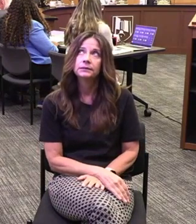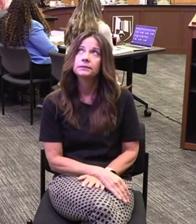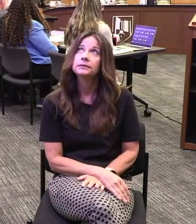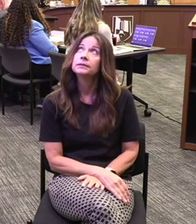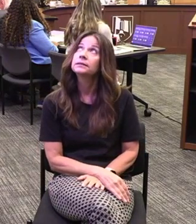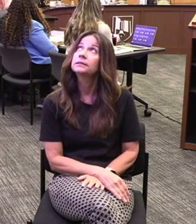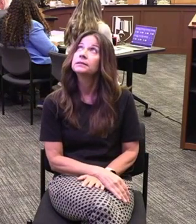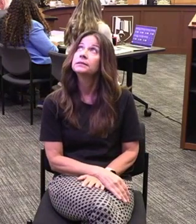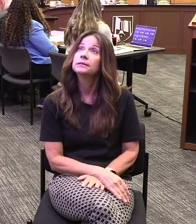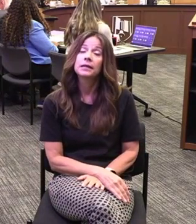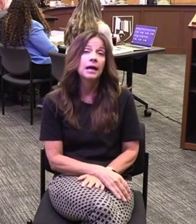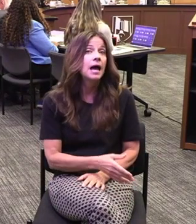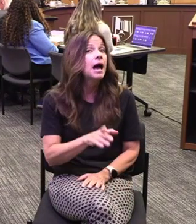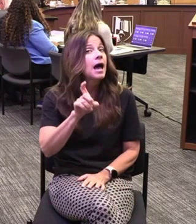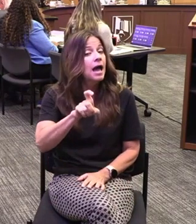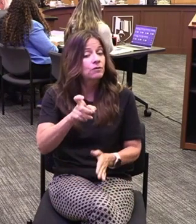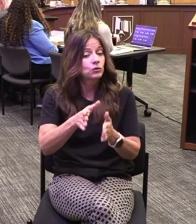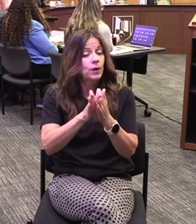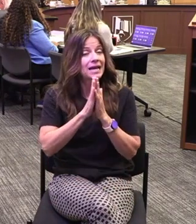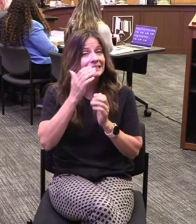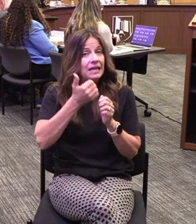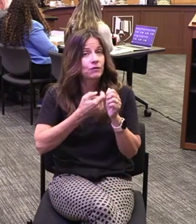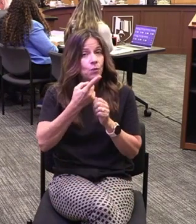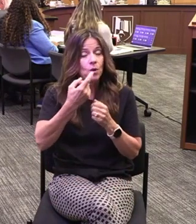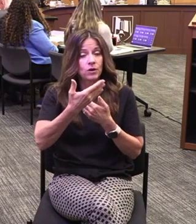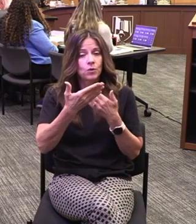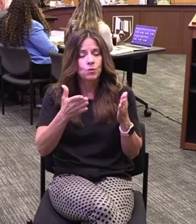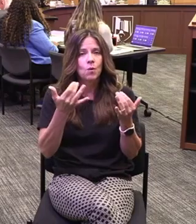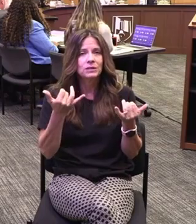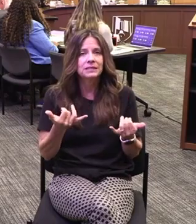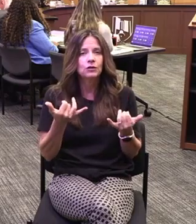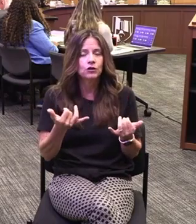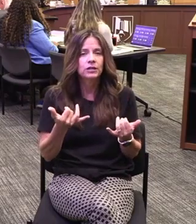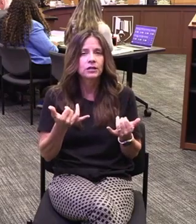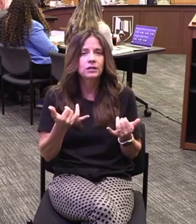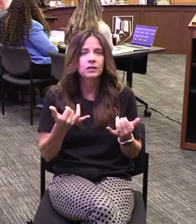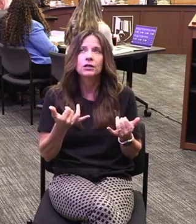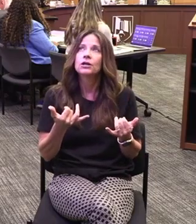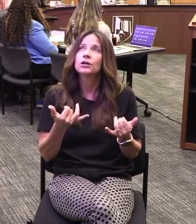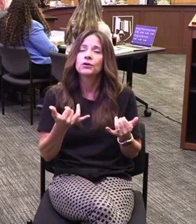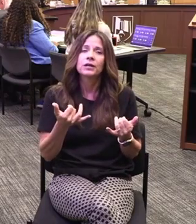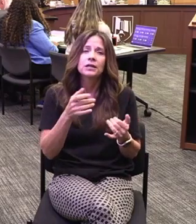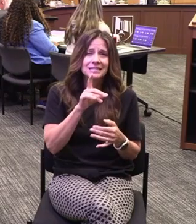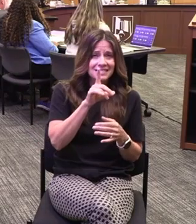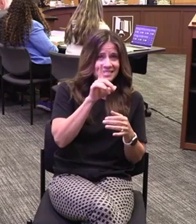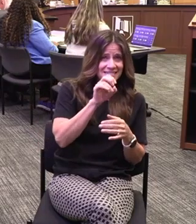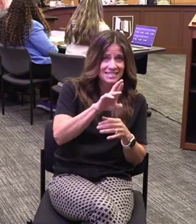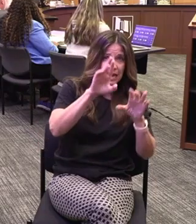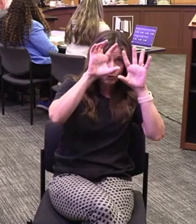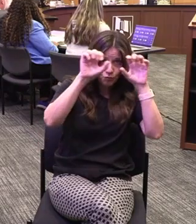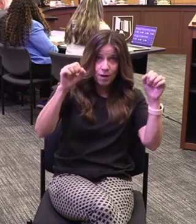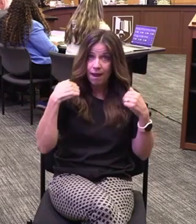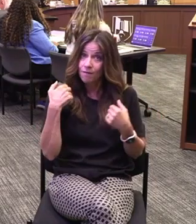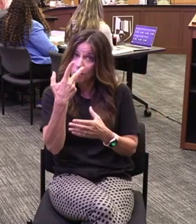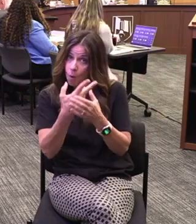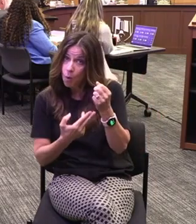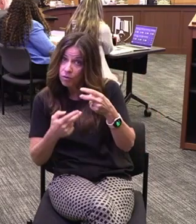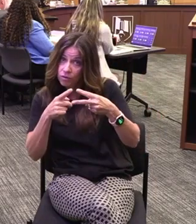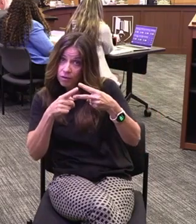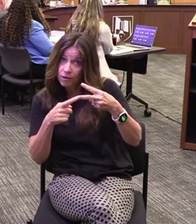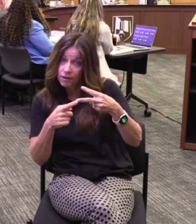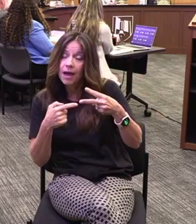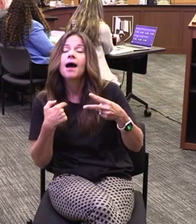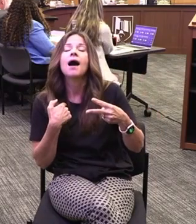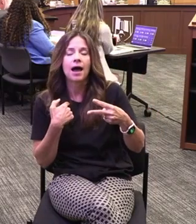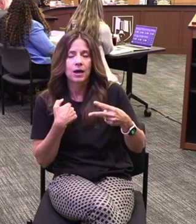So I have to ask everyone in this room, what is our current state? Does Dr. Numuo have both? I would argue